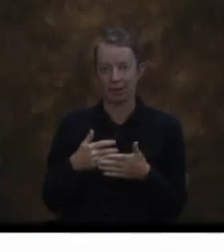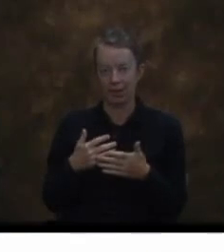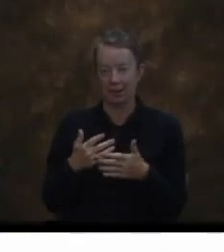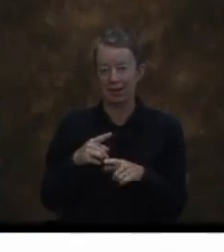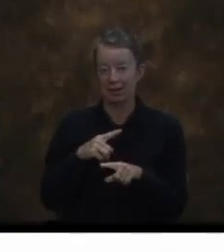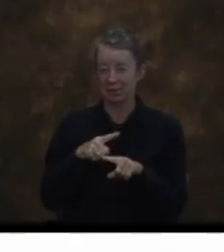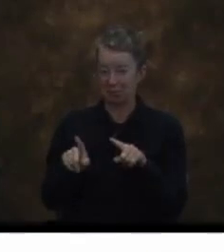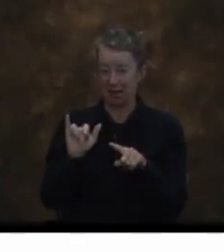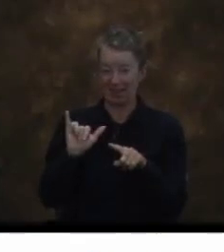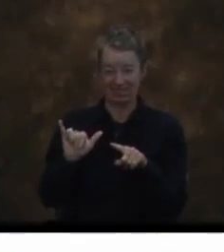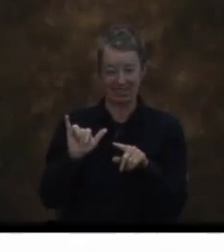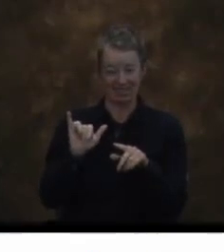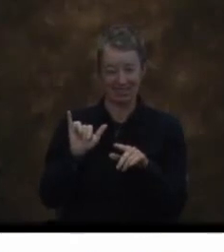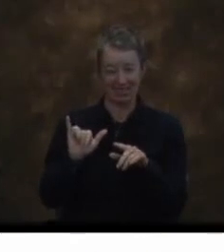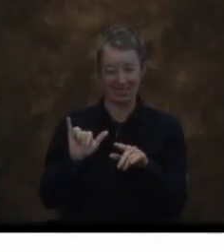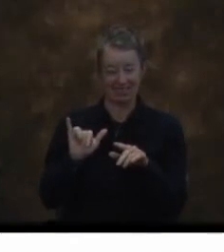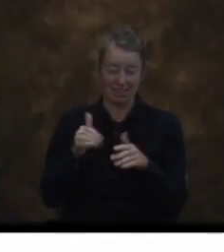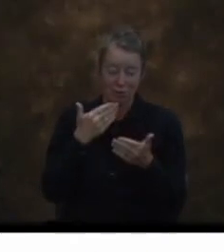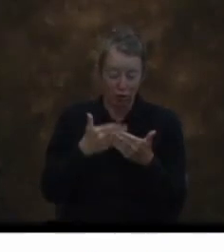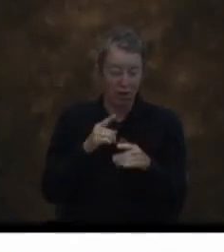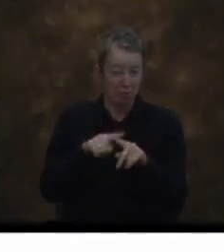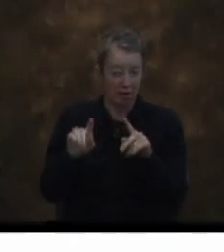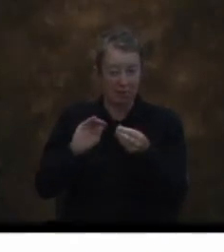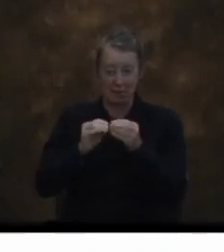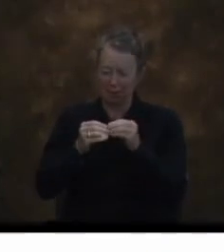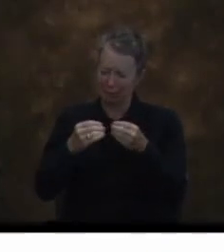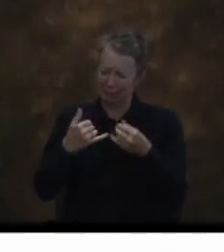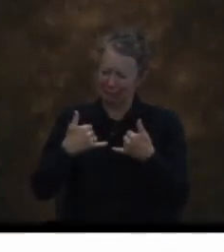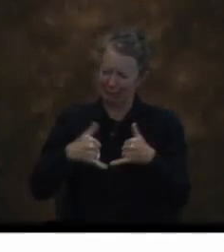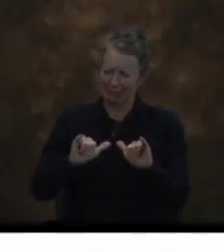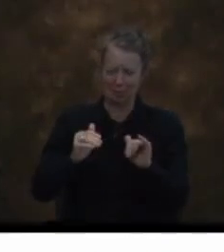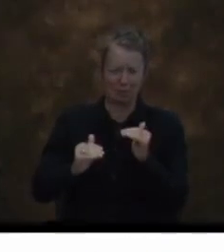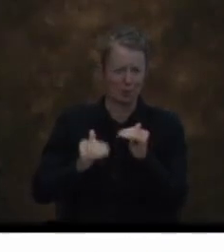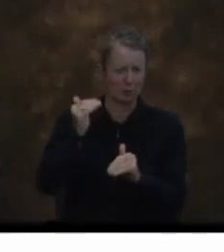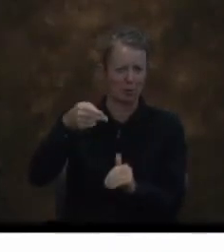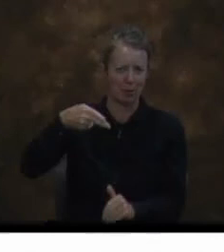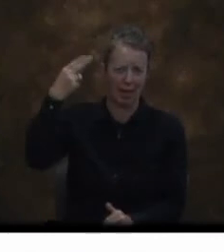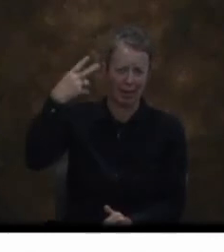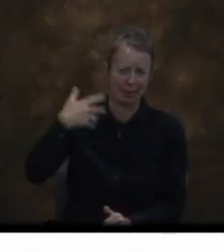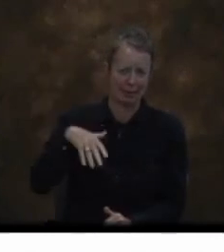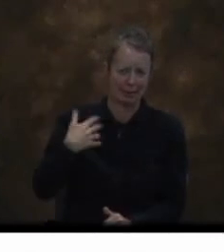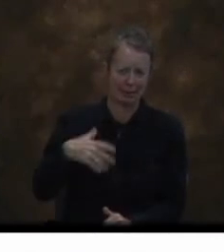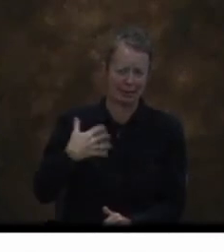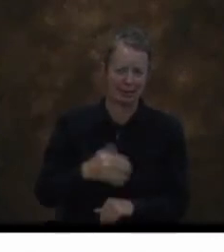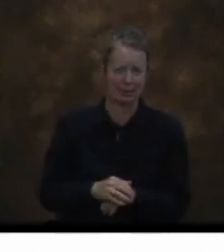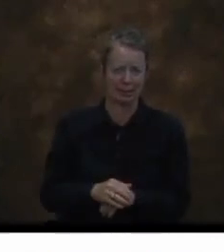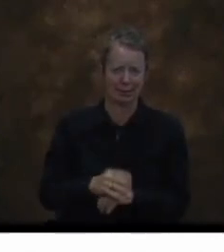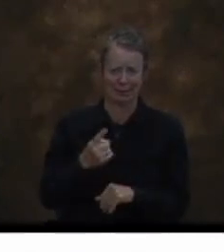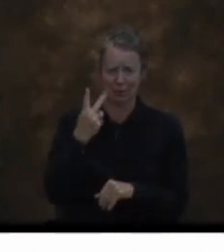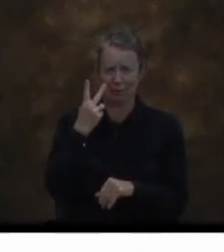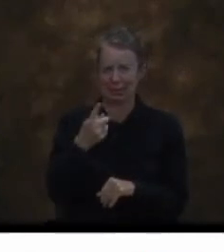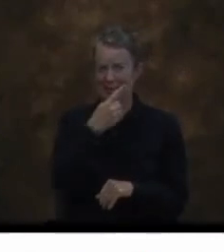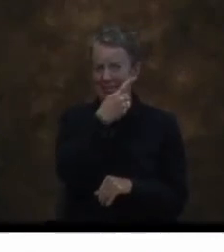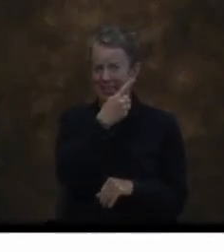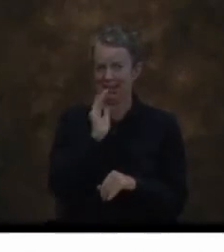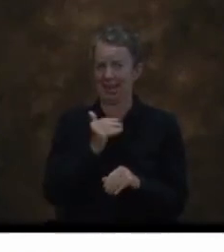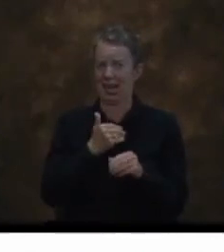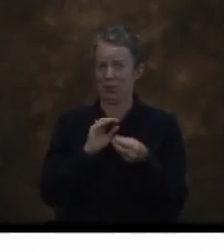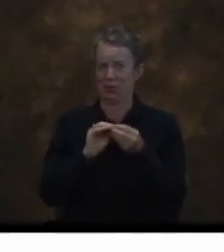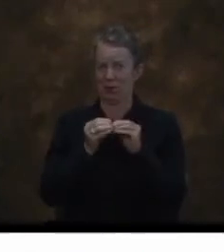are still far too high. You can see there that we still have lots of red and